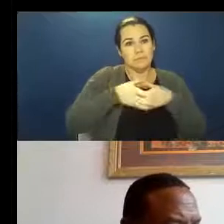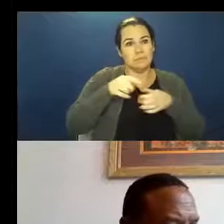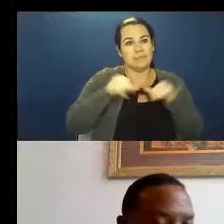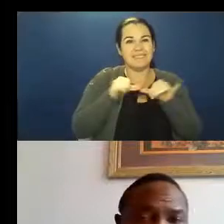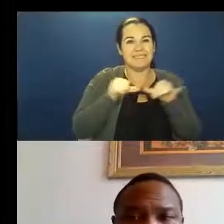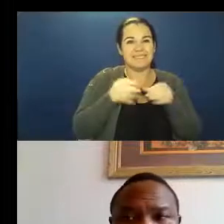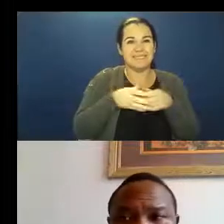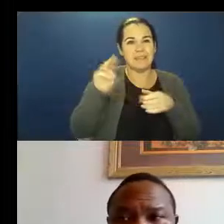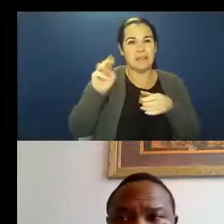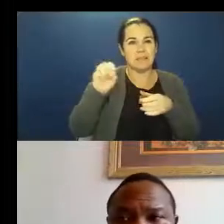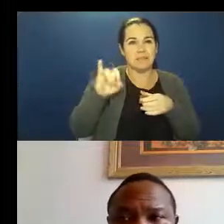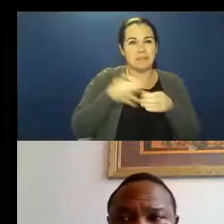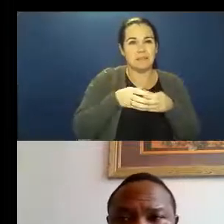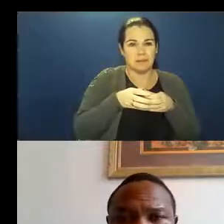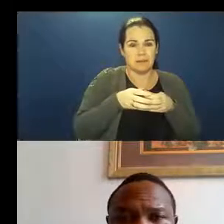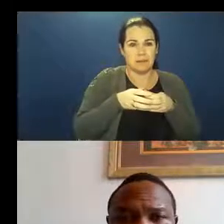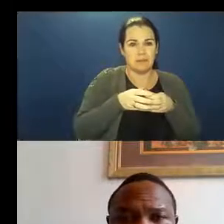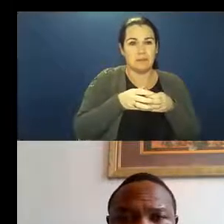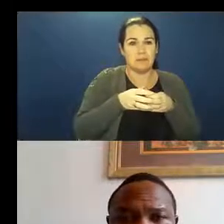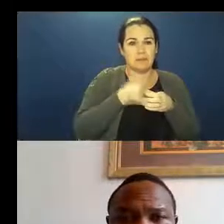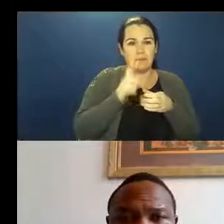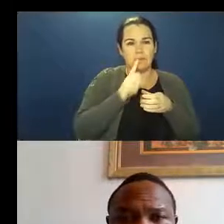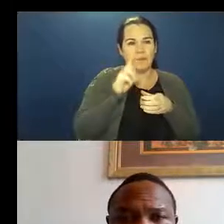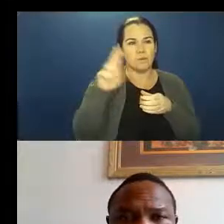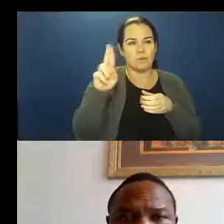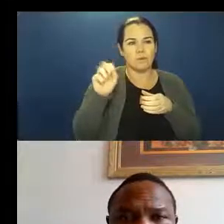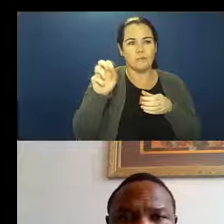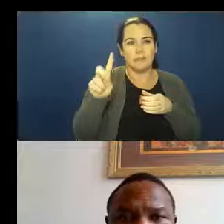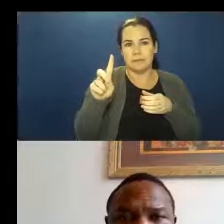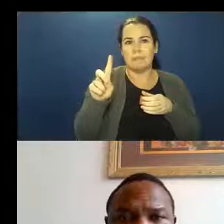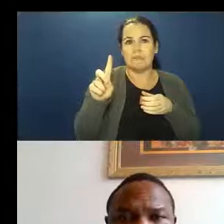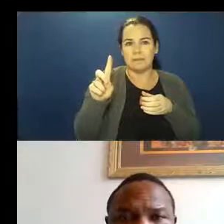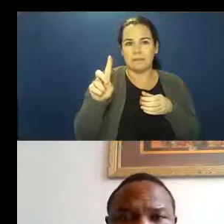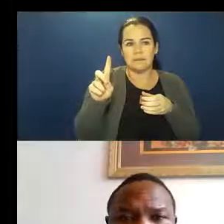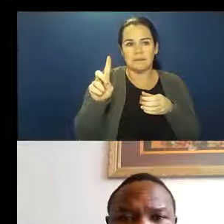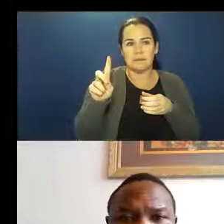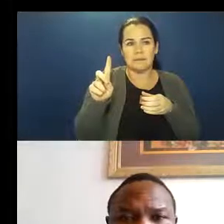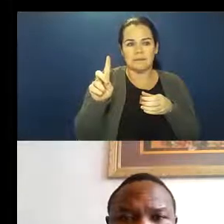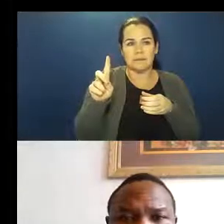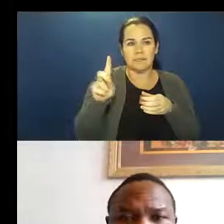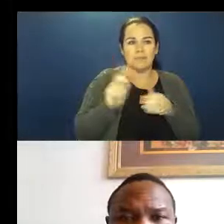particularly in the USAID area and how small